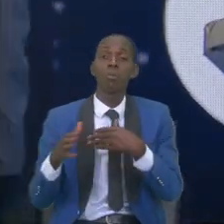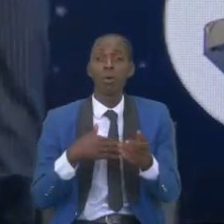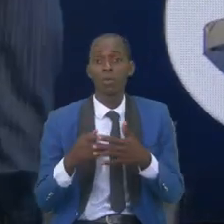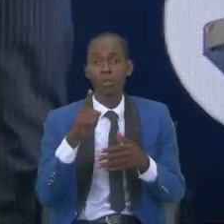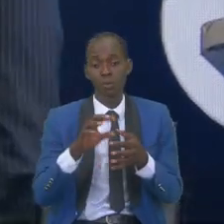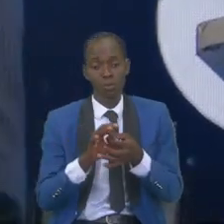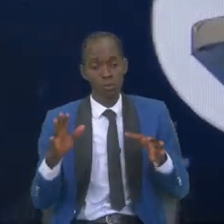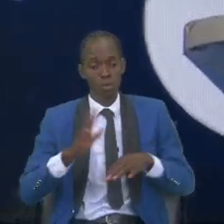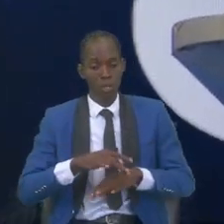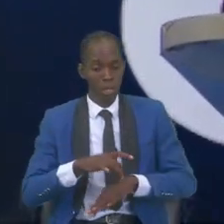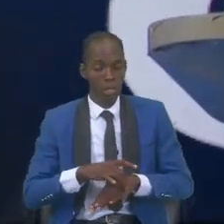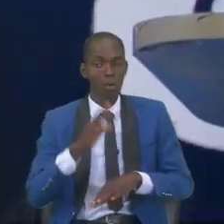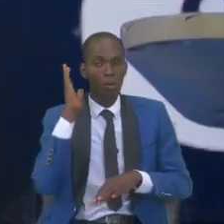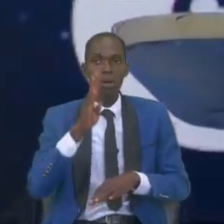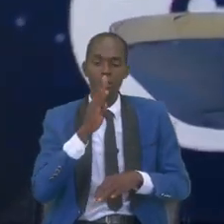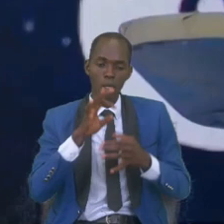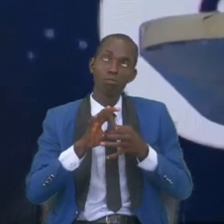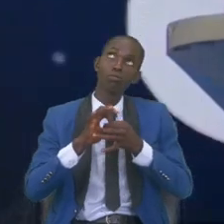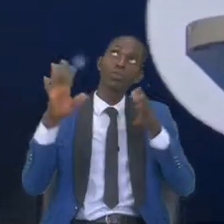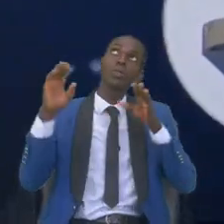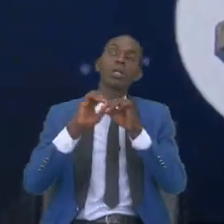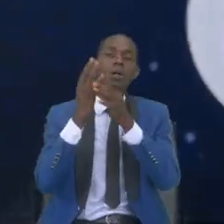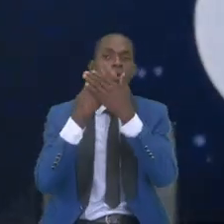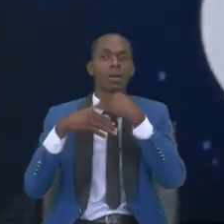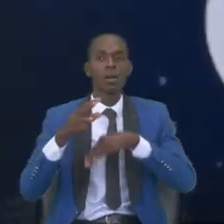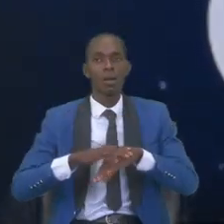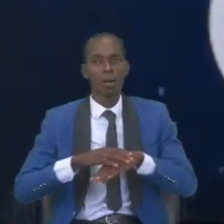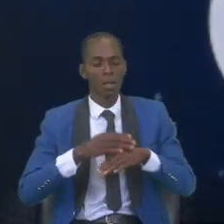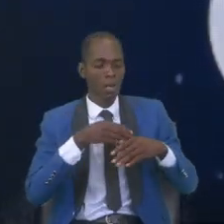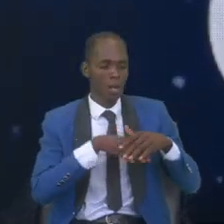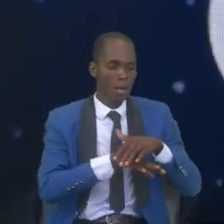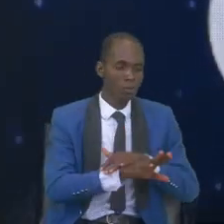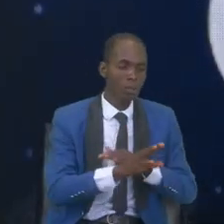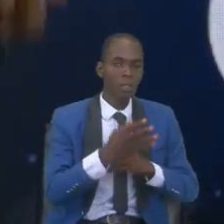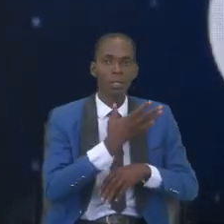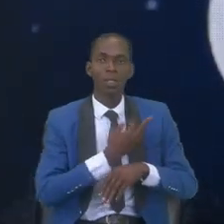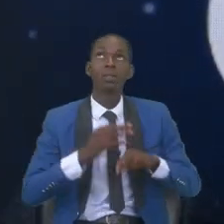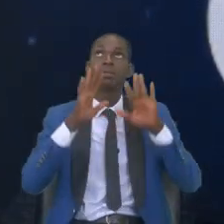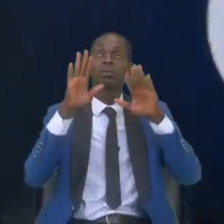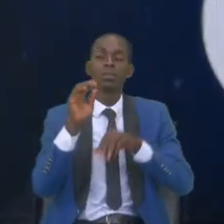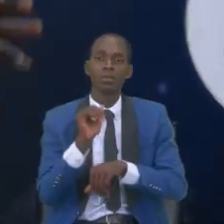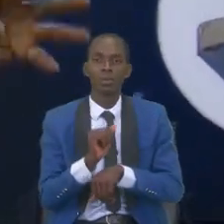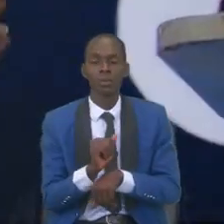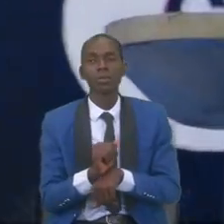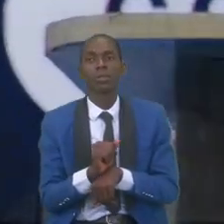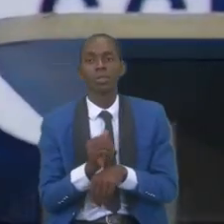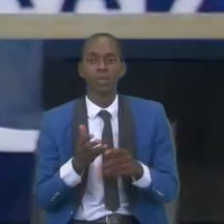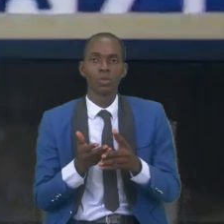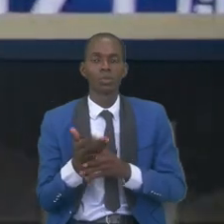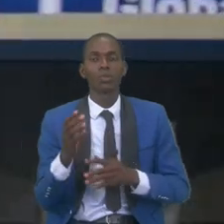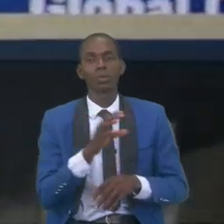on earth will be loosed in heaven. Entrance and exploits through